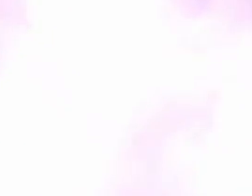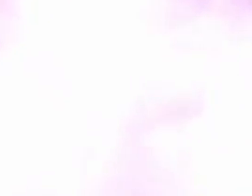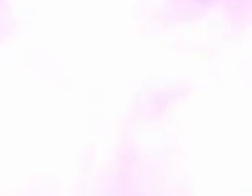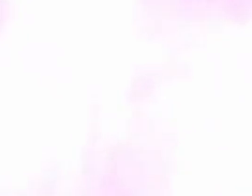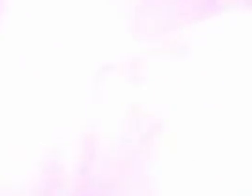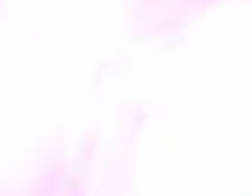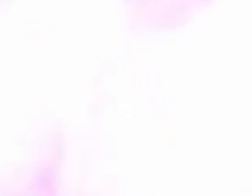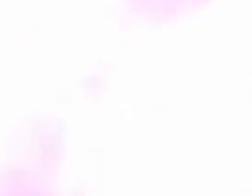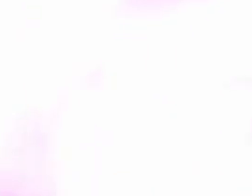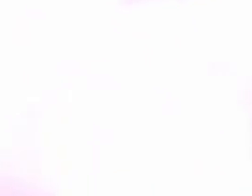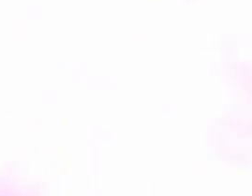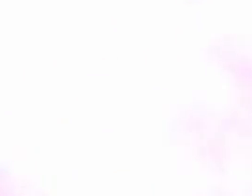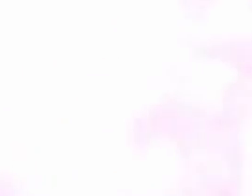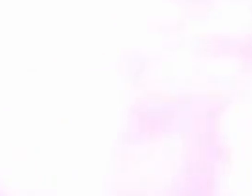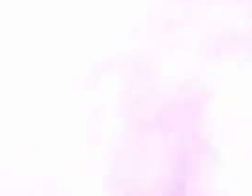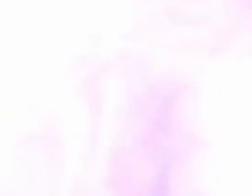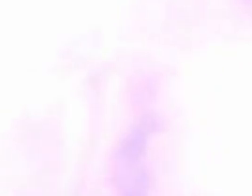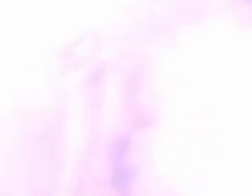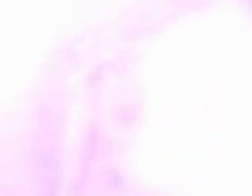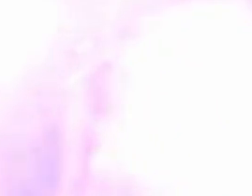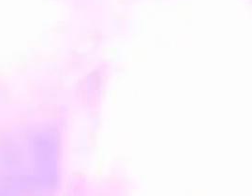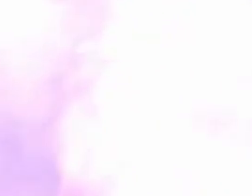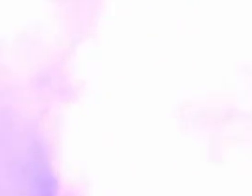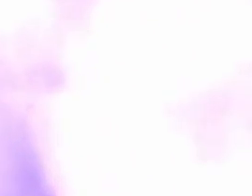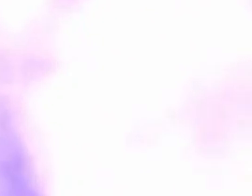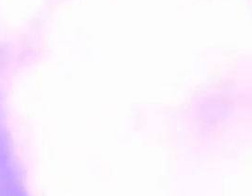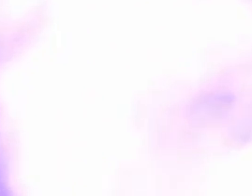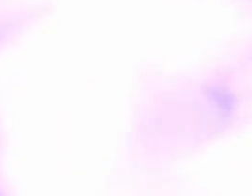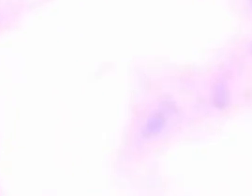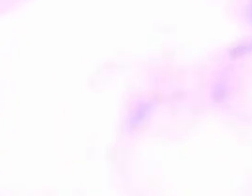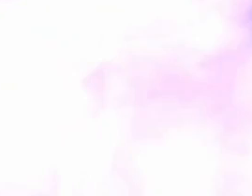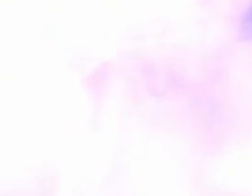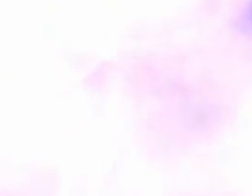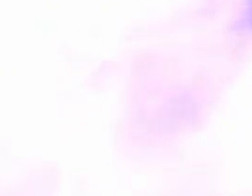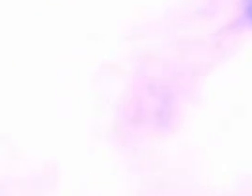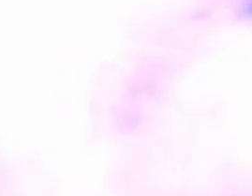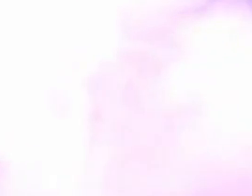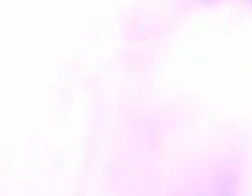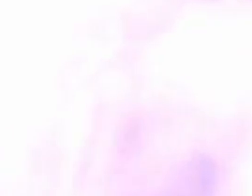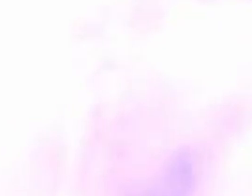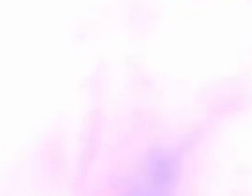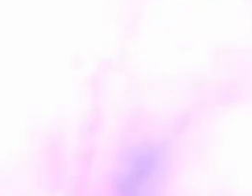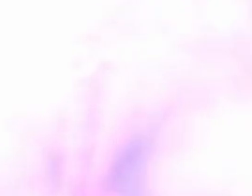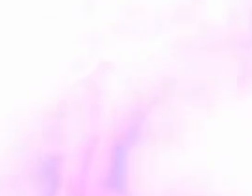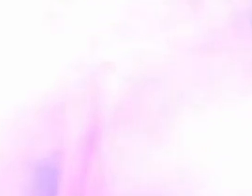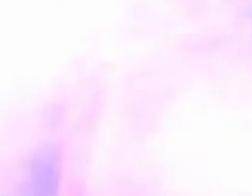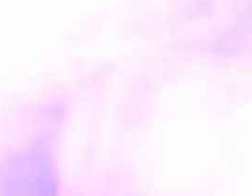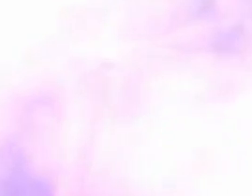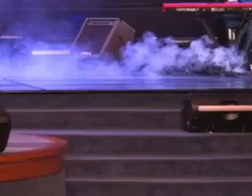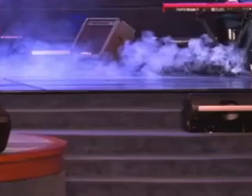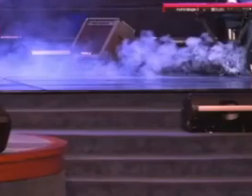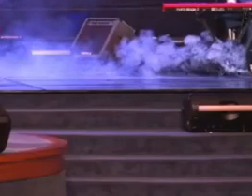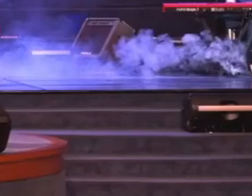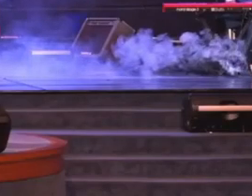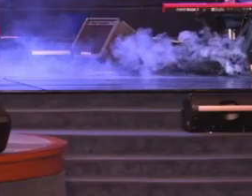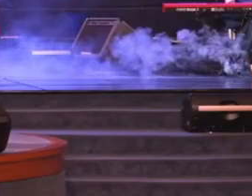that grace can restore. Touched by a loving heart, wakened by